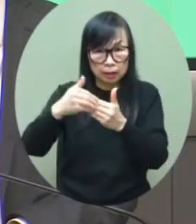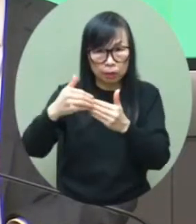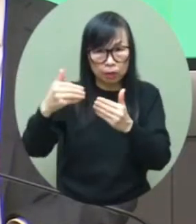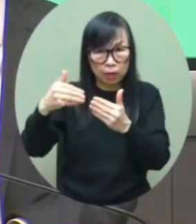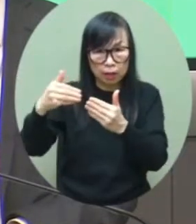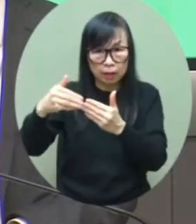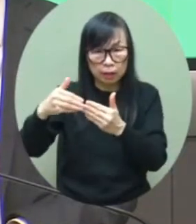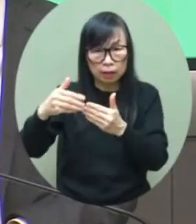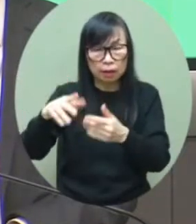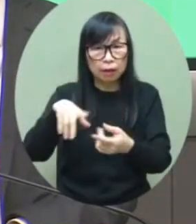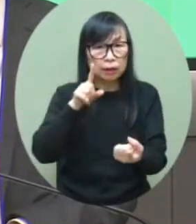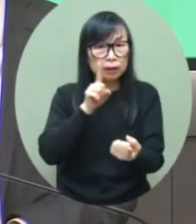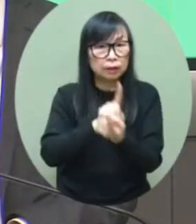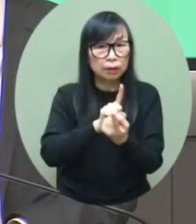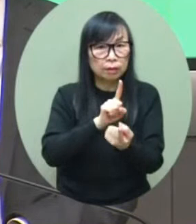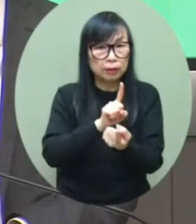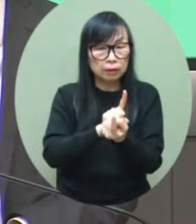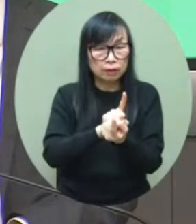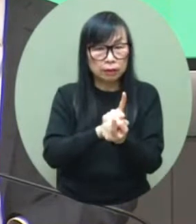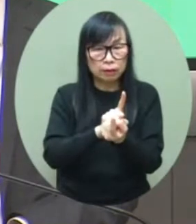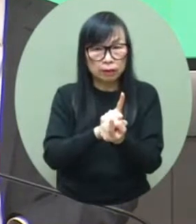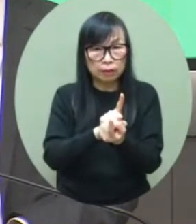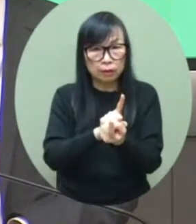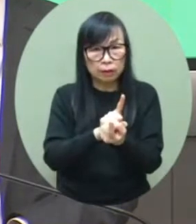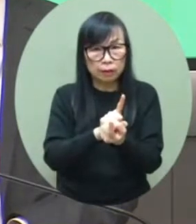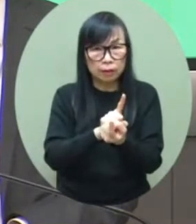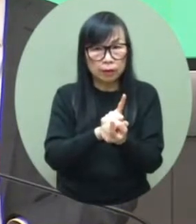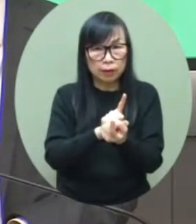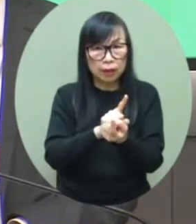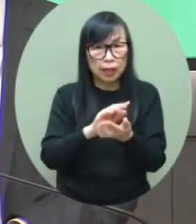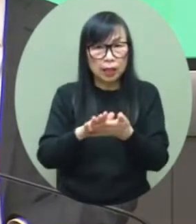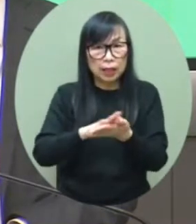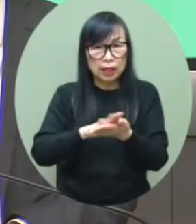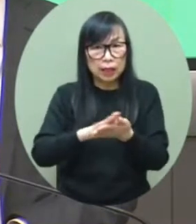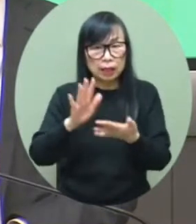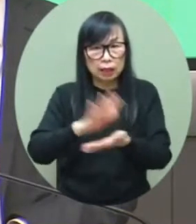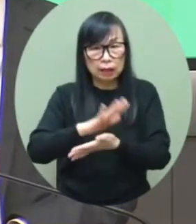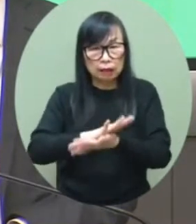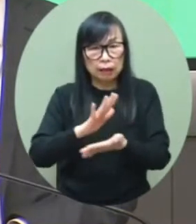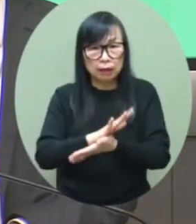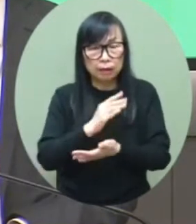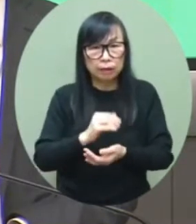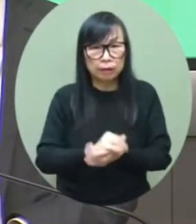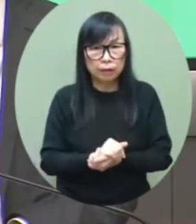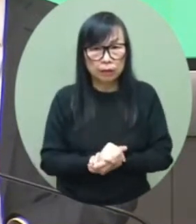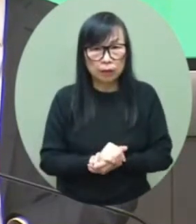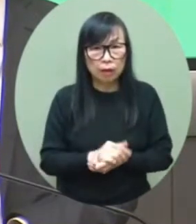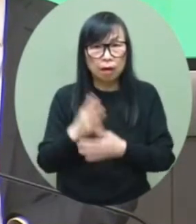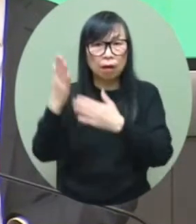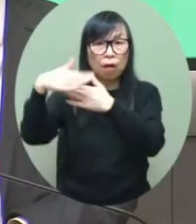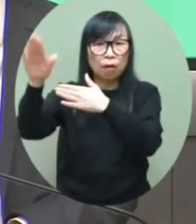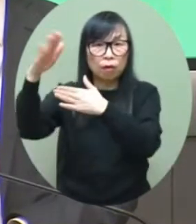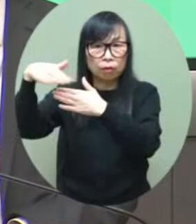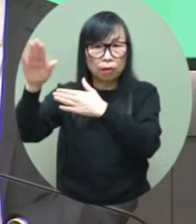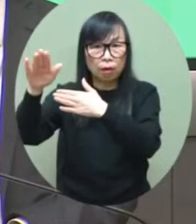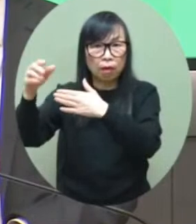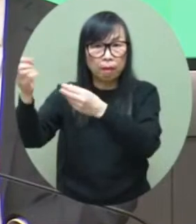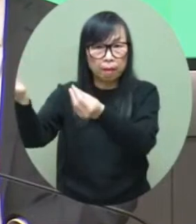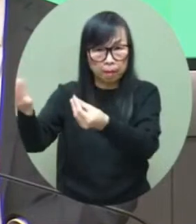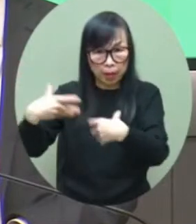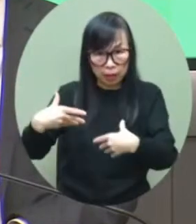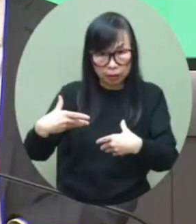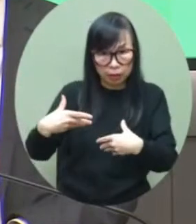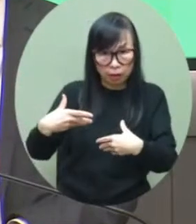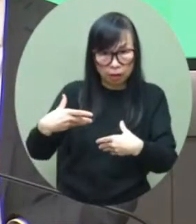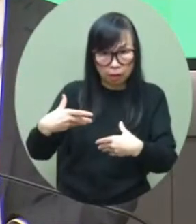we are talking about returning to full normalcy and also, you know, keeping in tandem with the